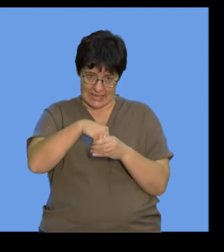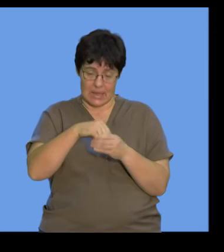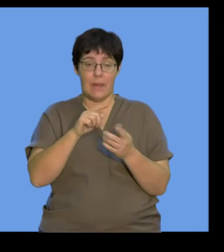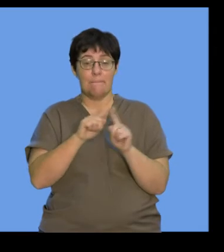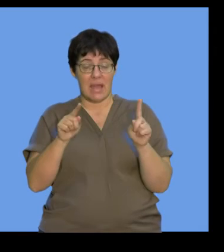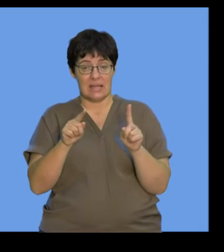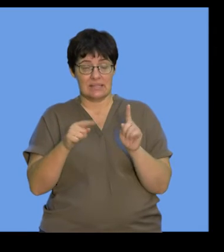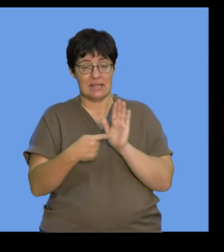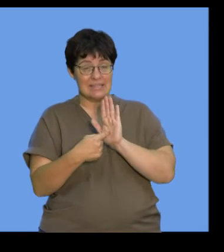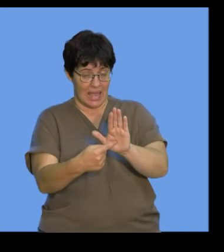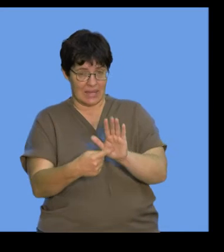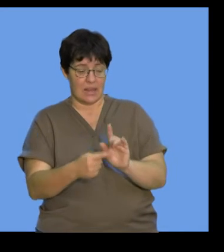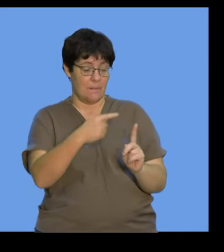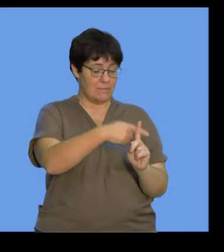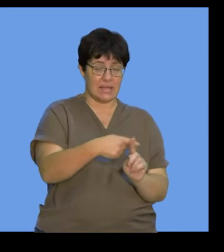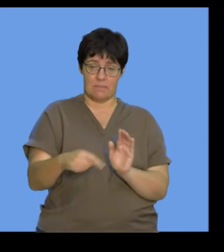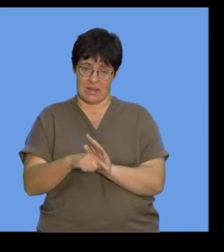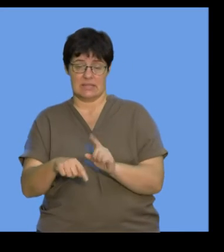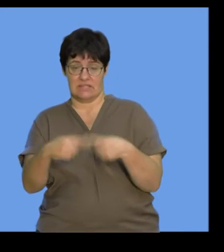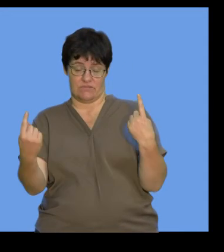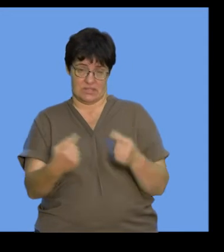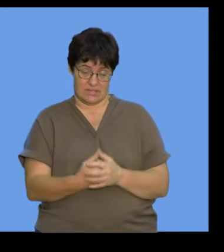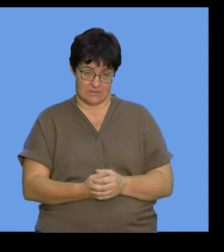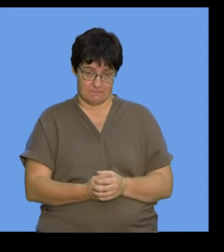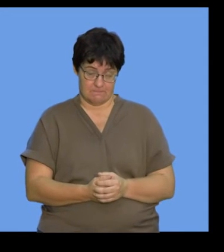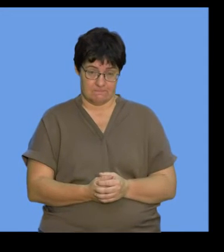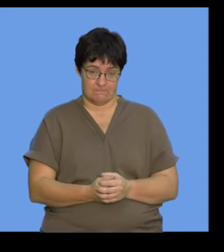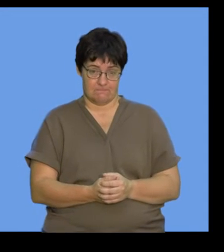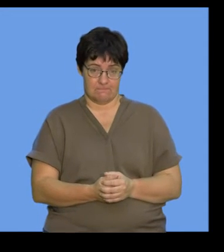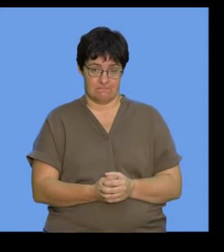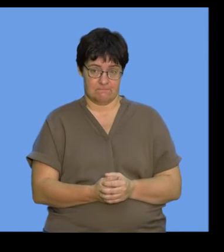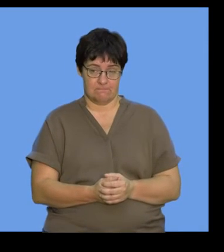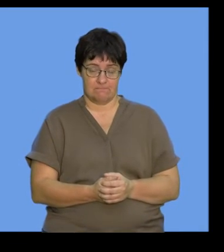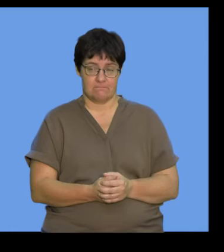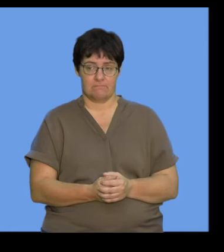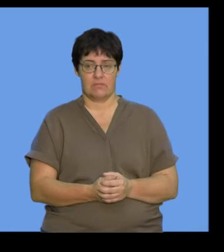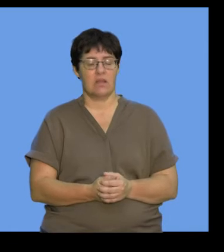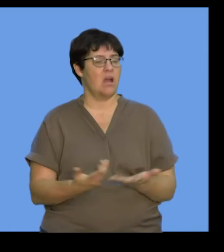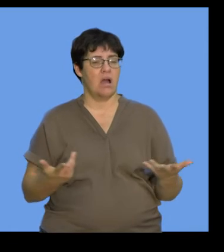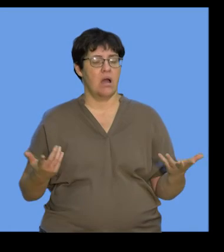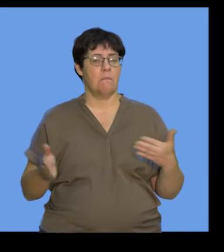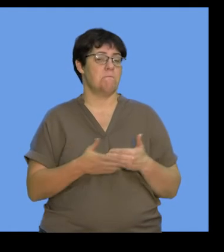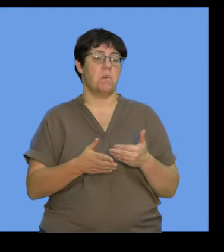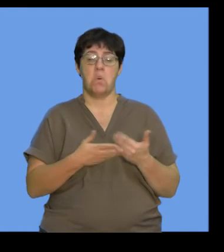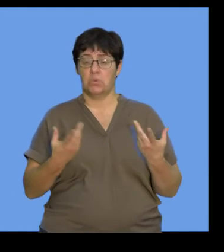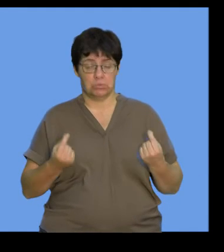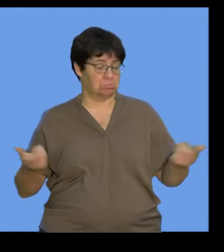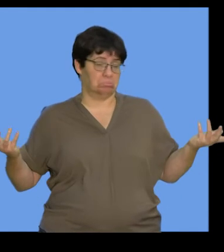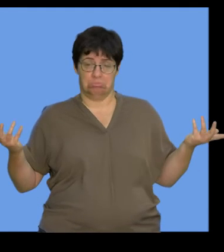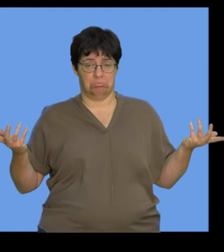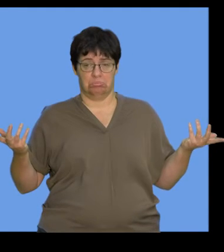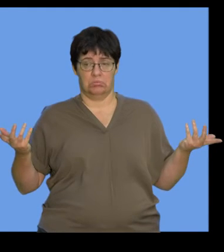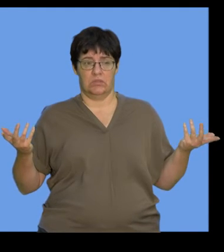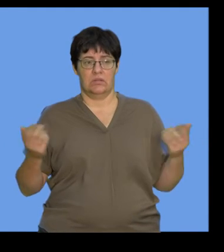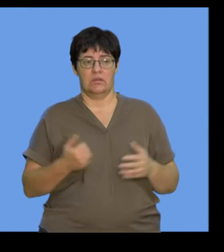things, but with different signs. That's how you factorize difference of two squares. There is nothing else I can